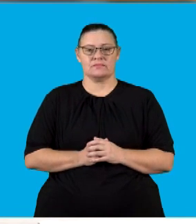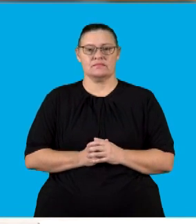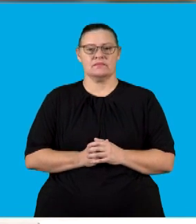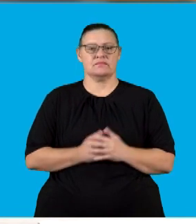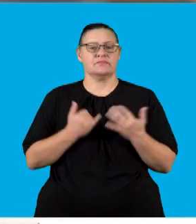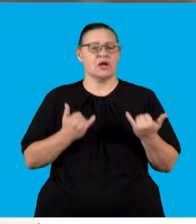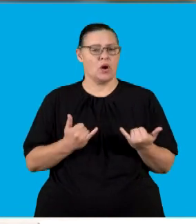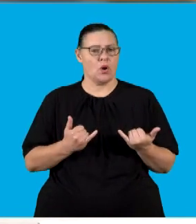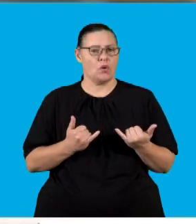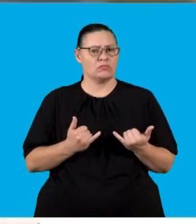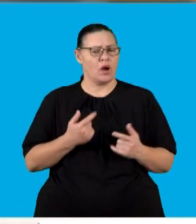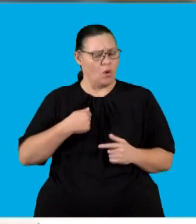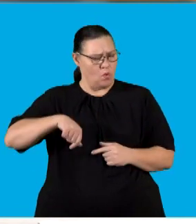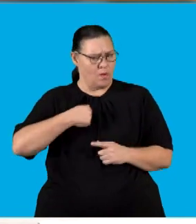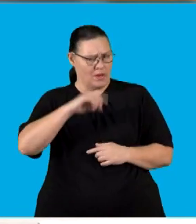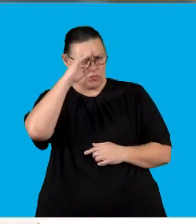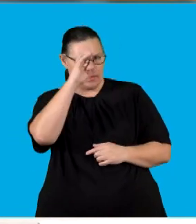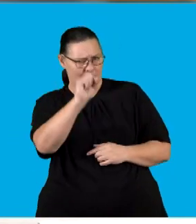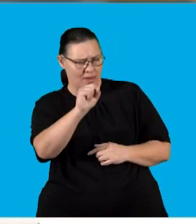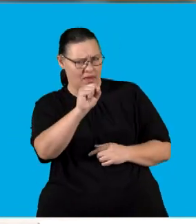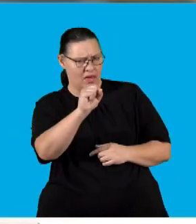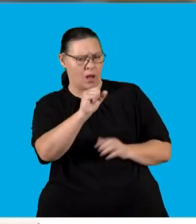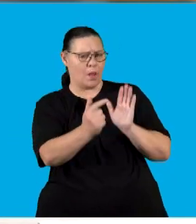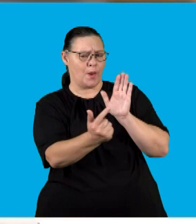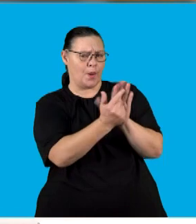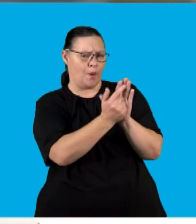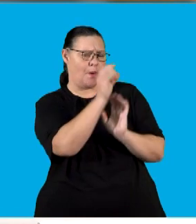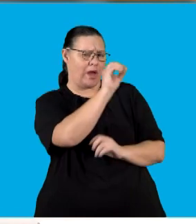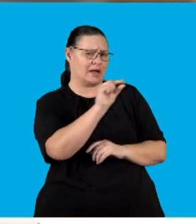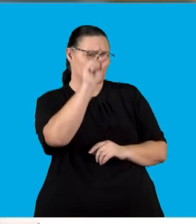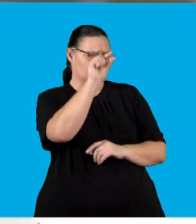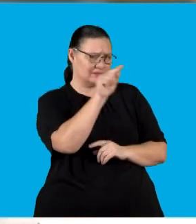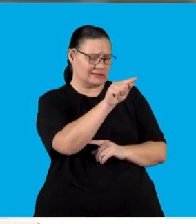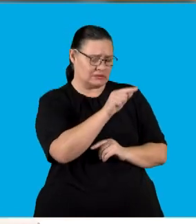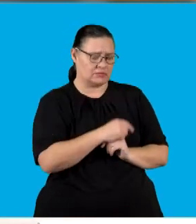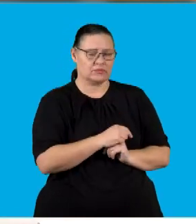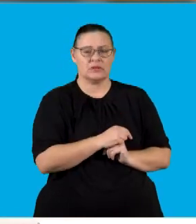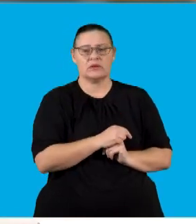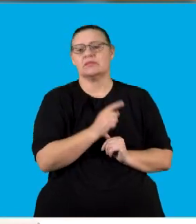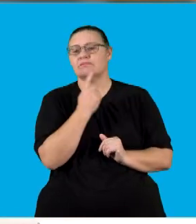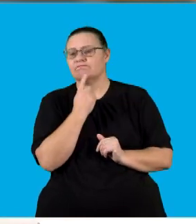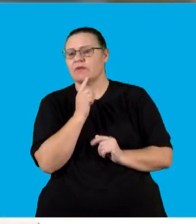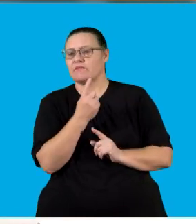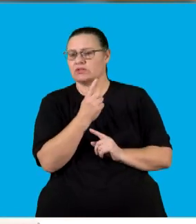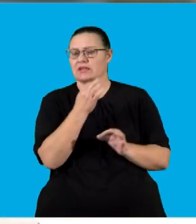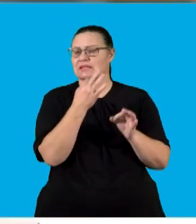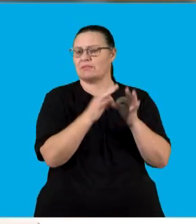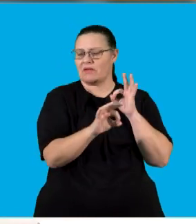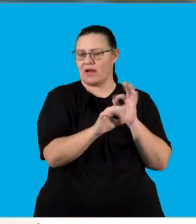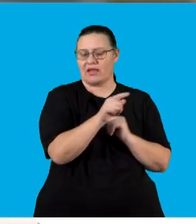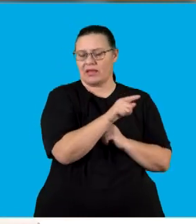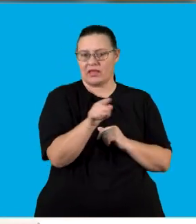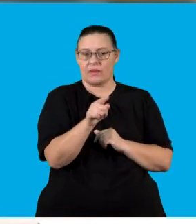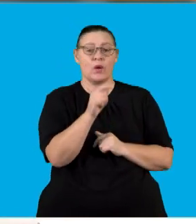Now we are going to be reminding ourselves of those exponent laws. So looking at our first question there, it says simplify